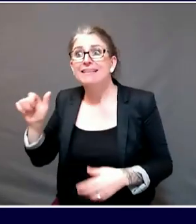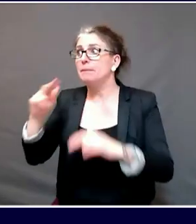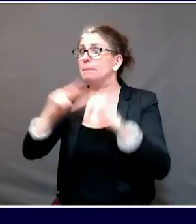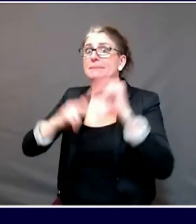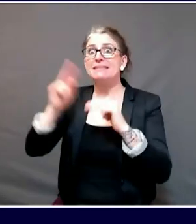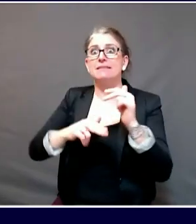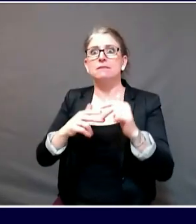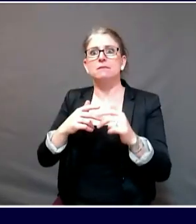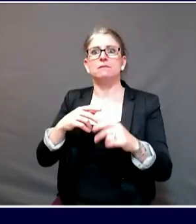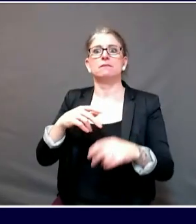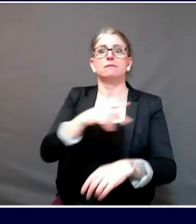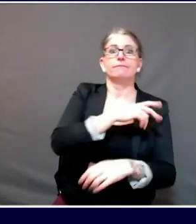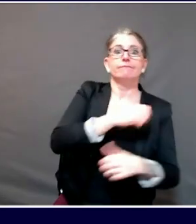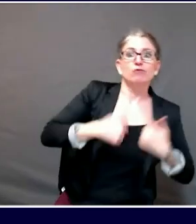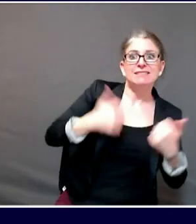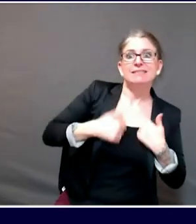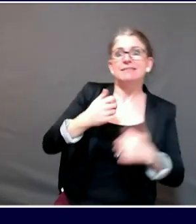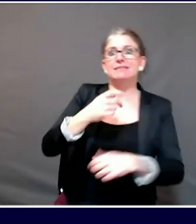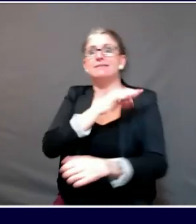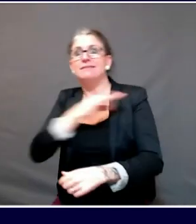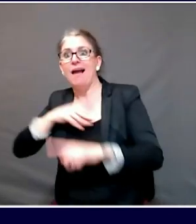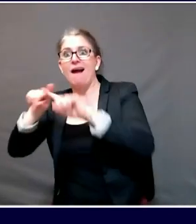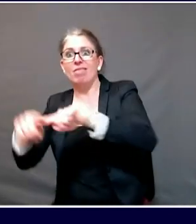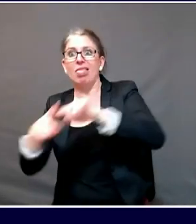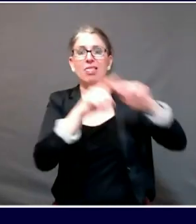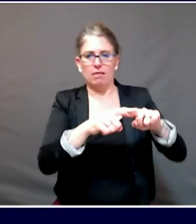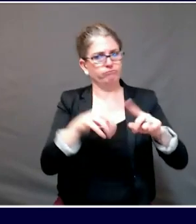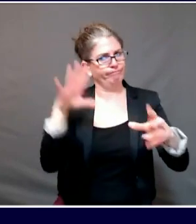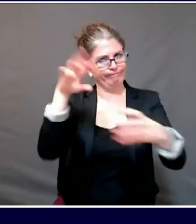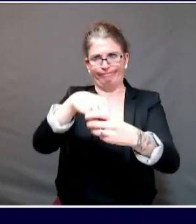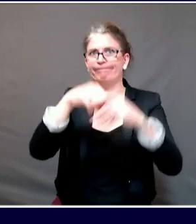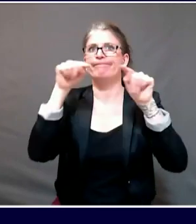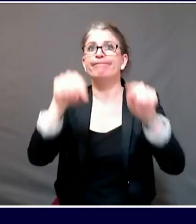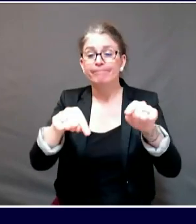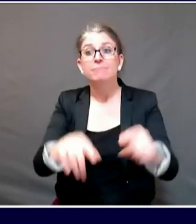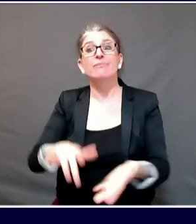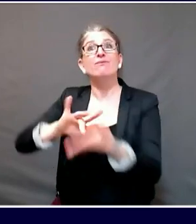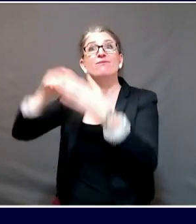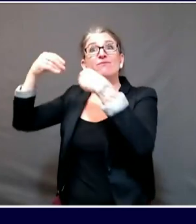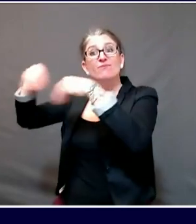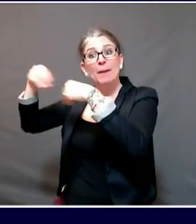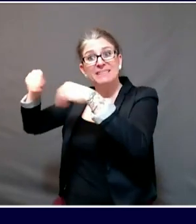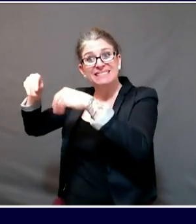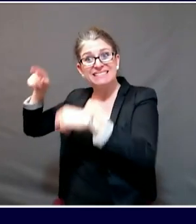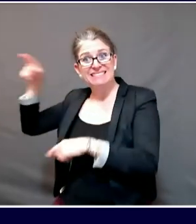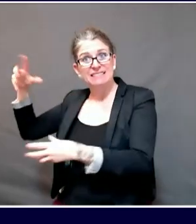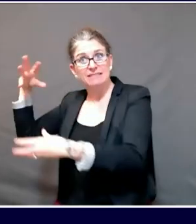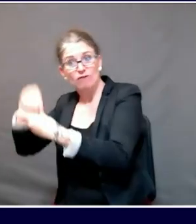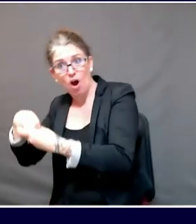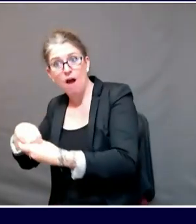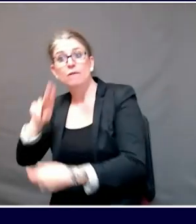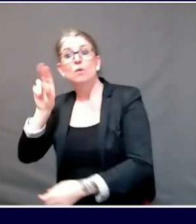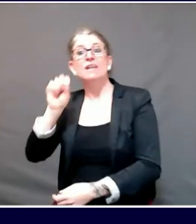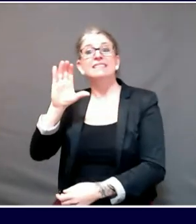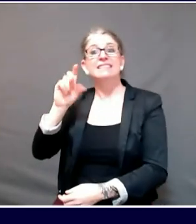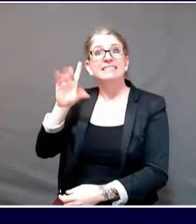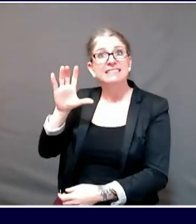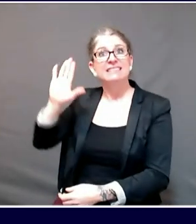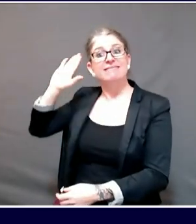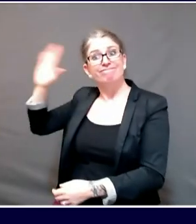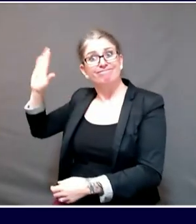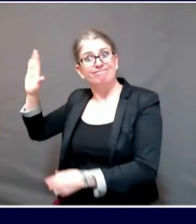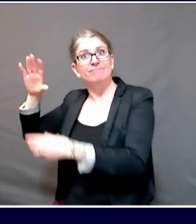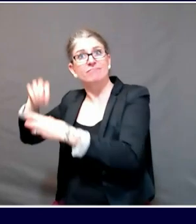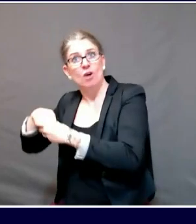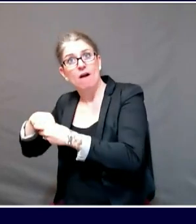and Operation Warp Speed, to ensure that vaccine would be brought to those locations in a series of on-site